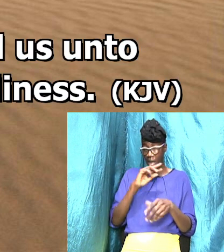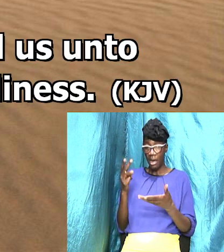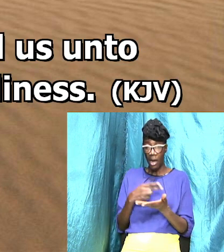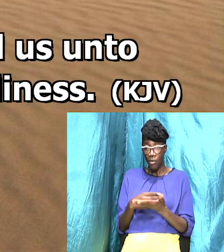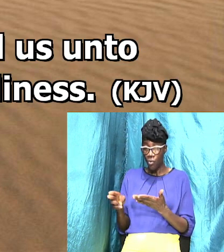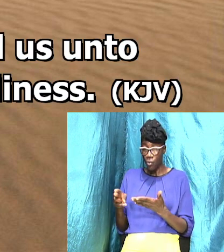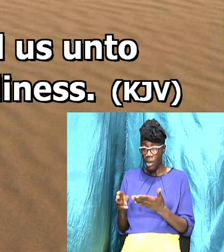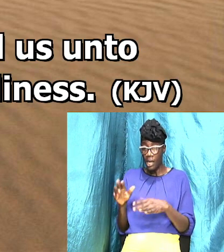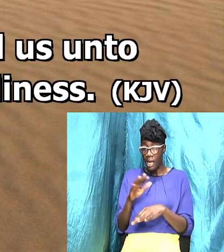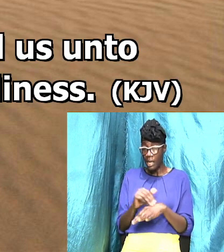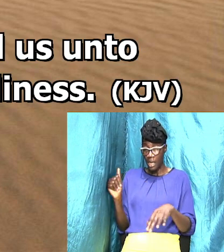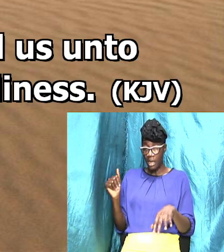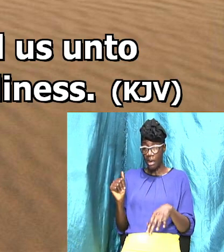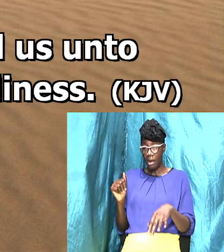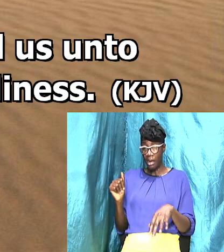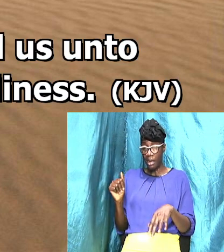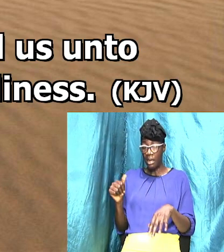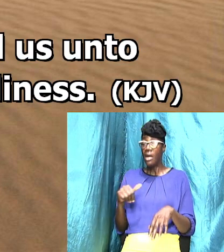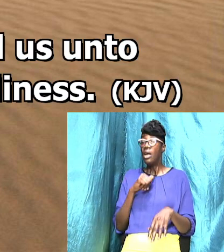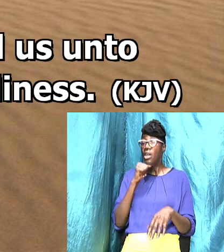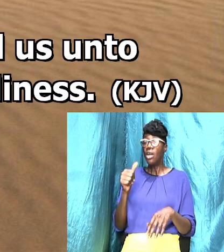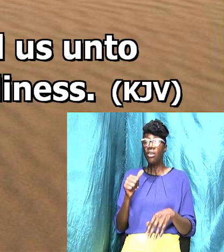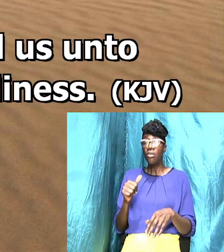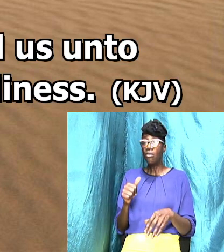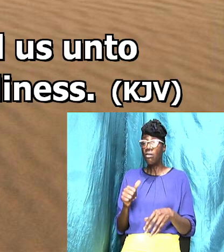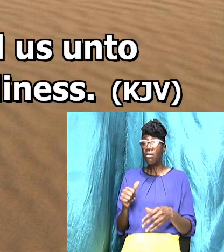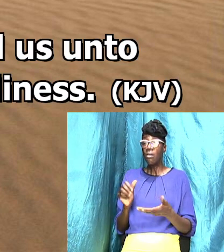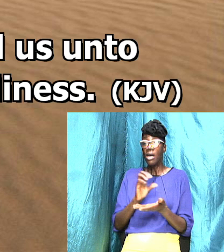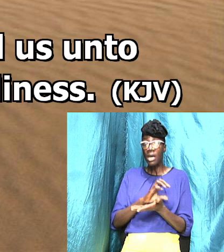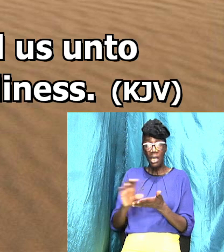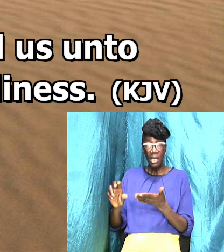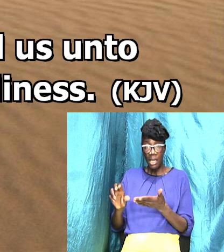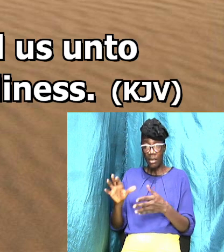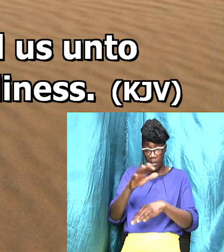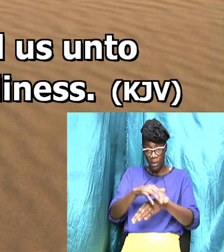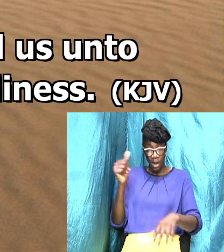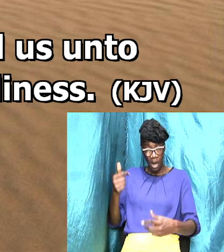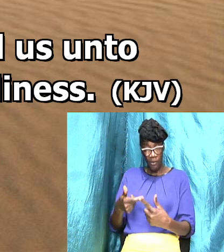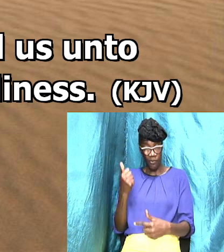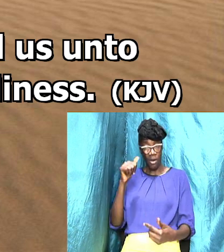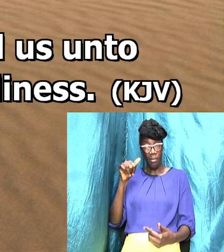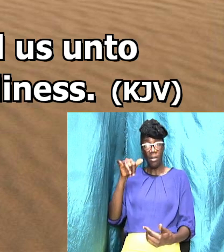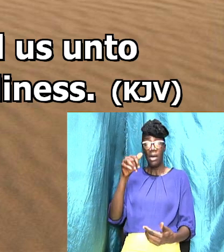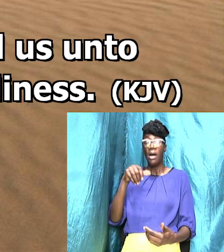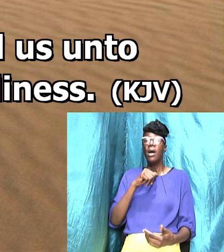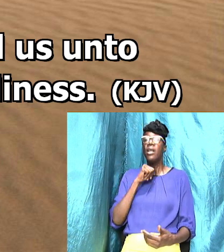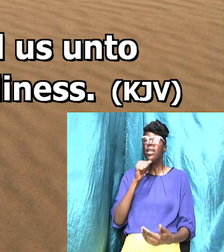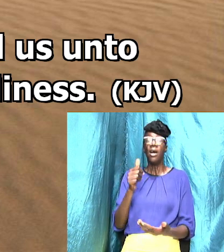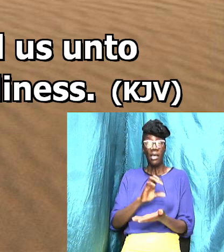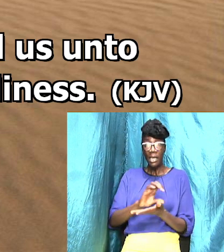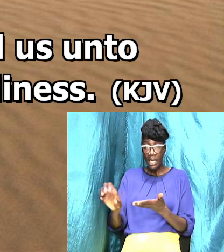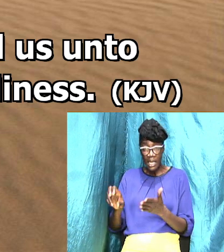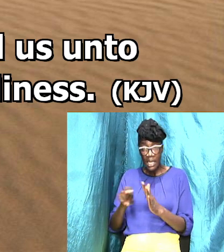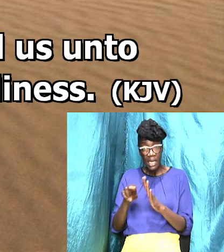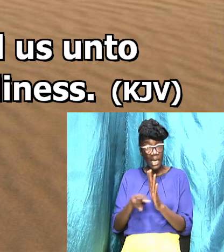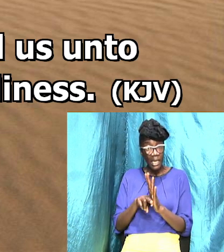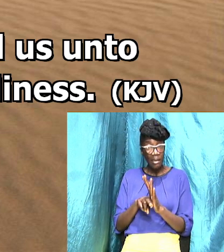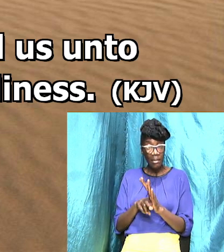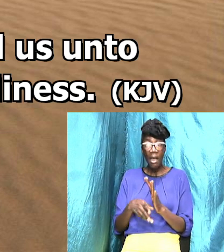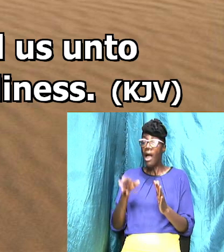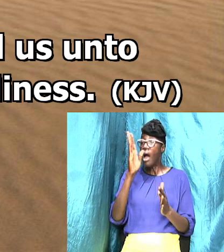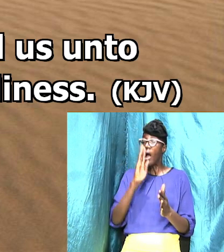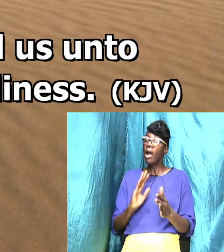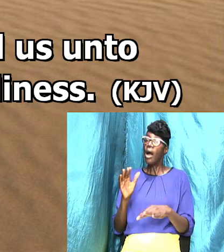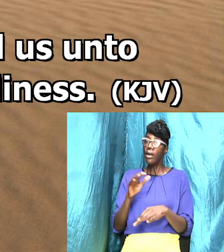calls us now is not unto uncleanness. He calls us from uncleanness. For God has not called us